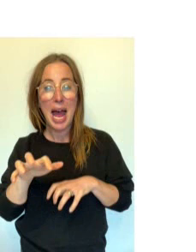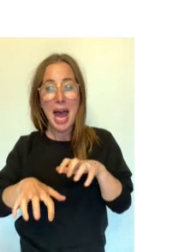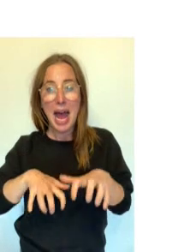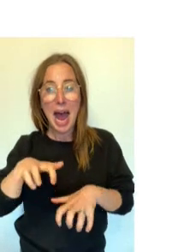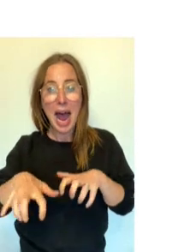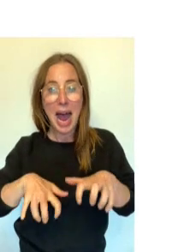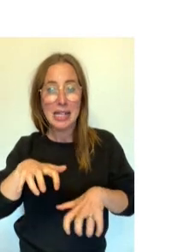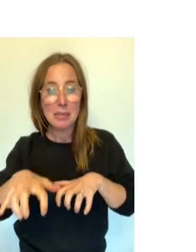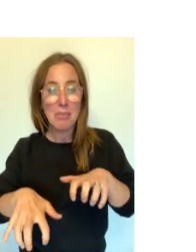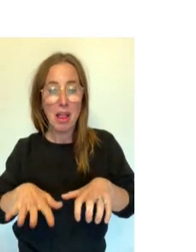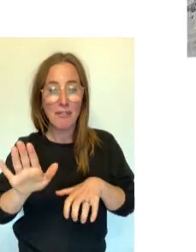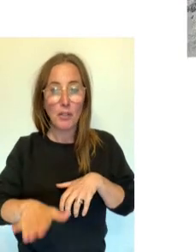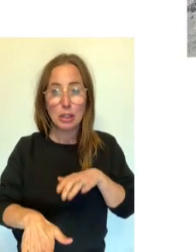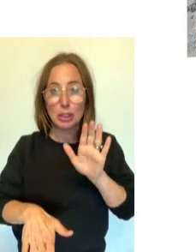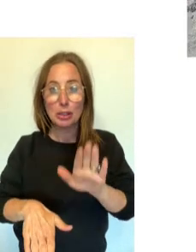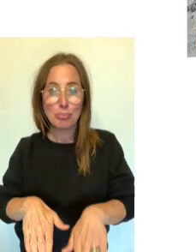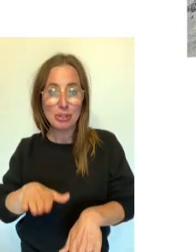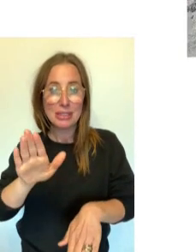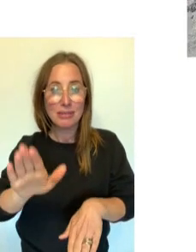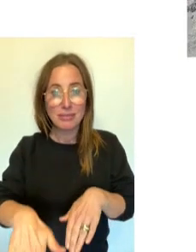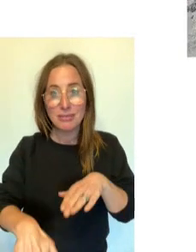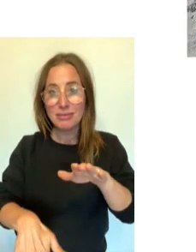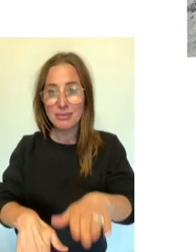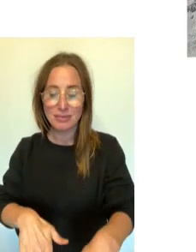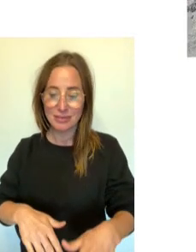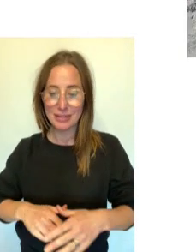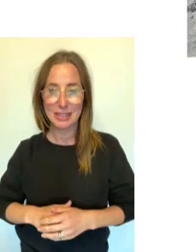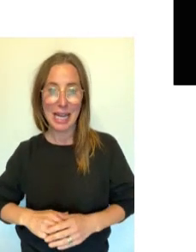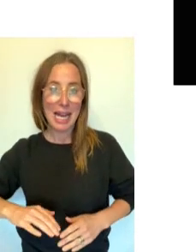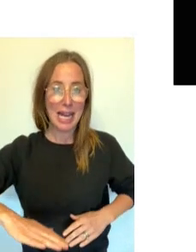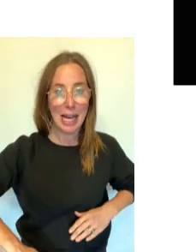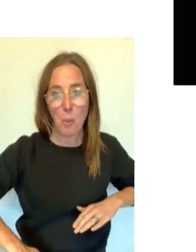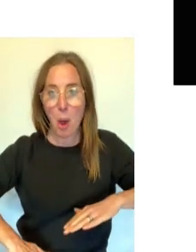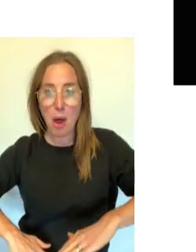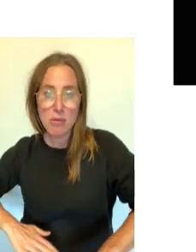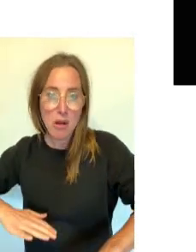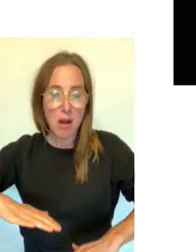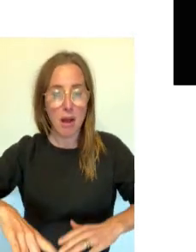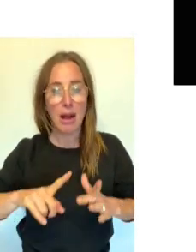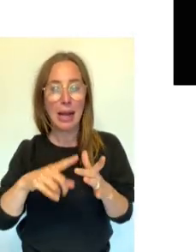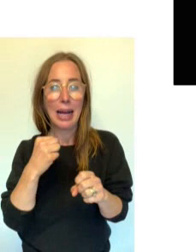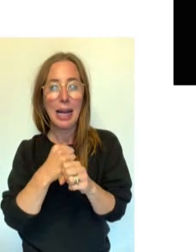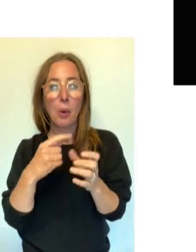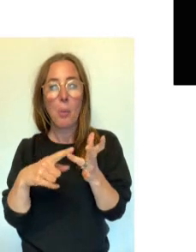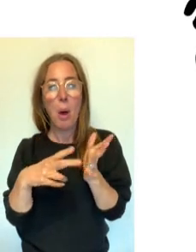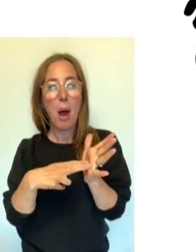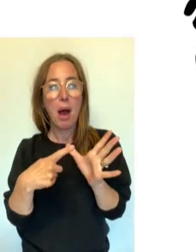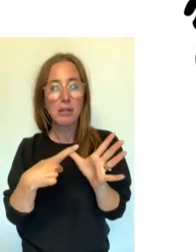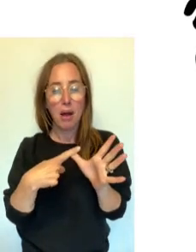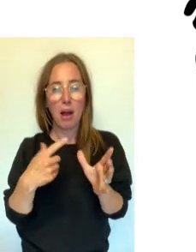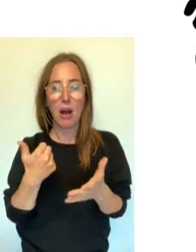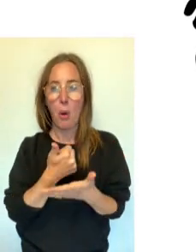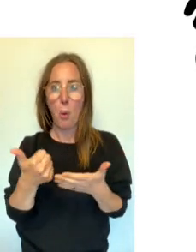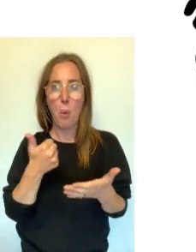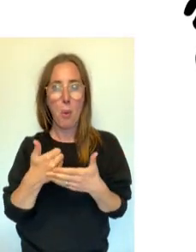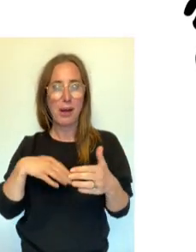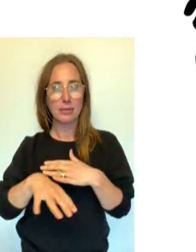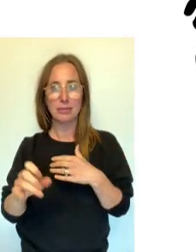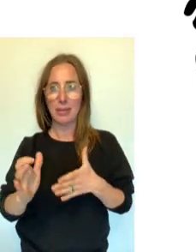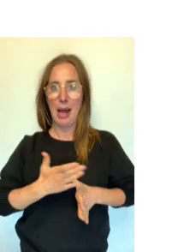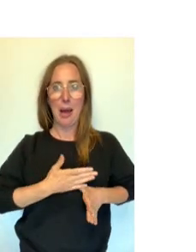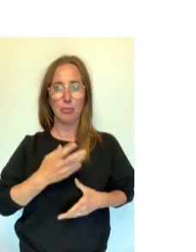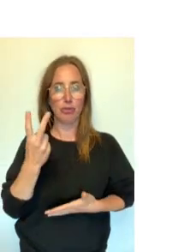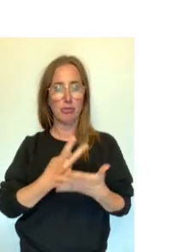move across the ground. Goannas, a type of lizard, often feature in Aboriginal art. Their name is